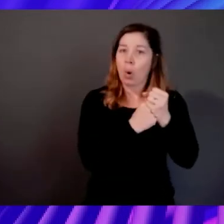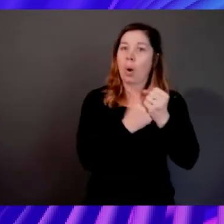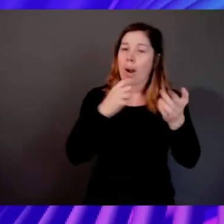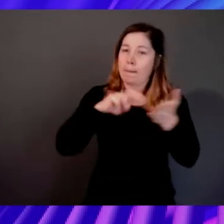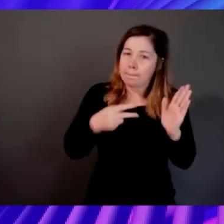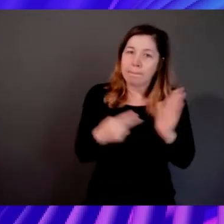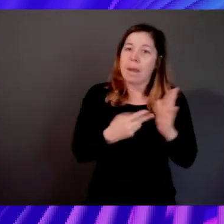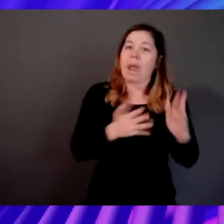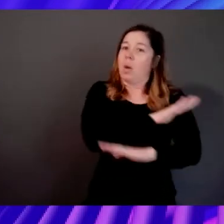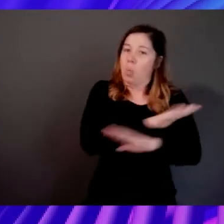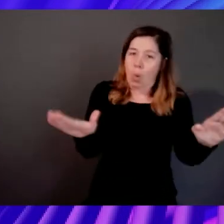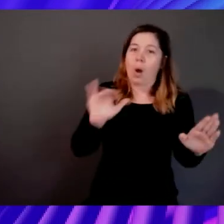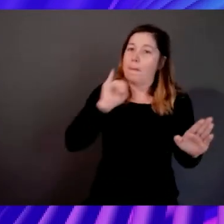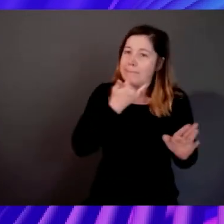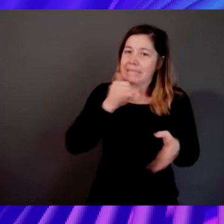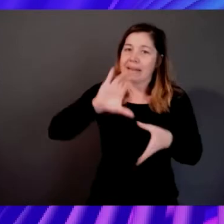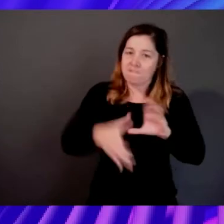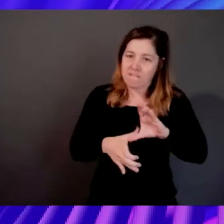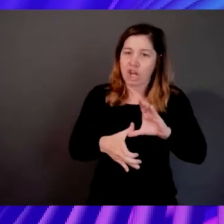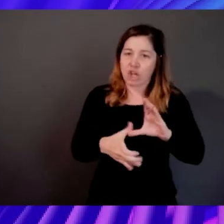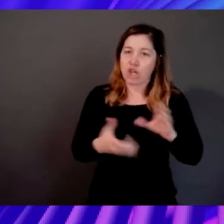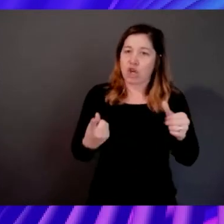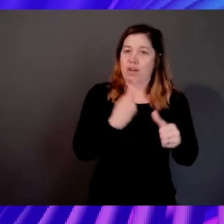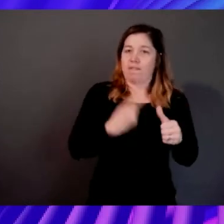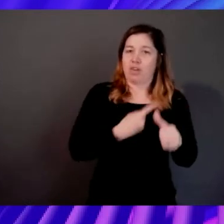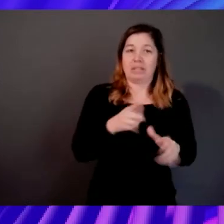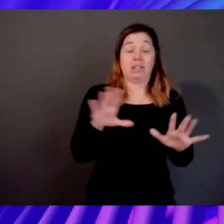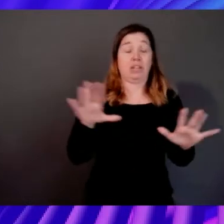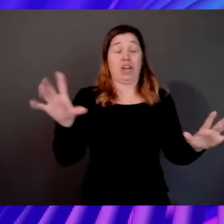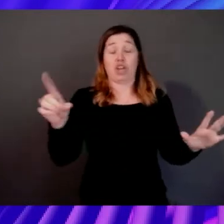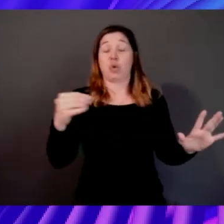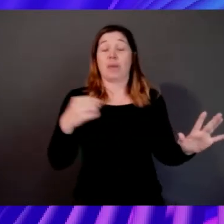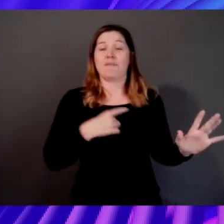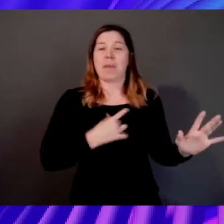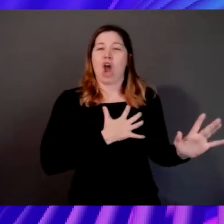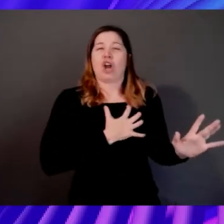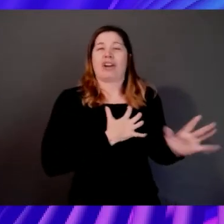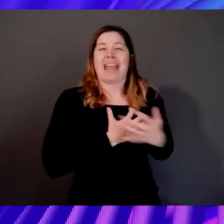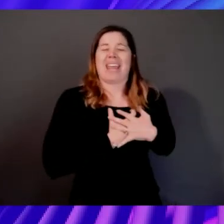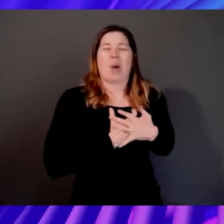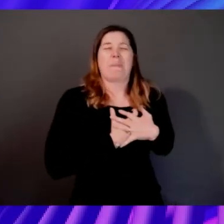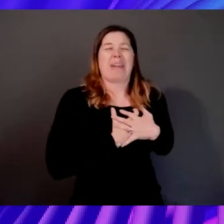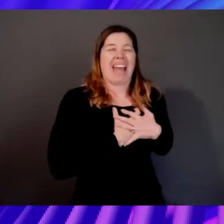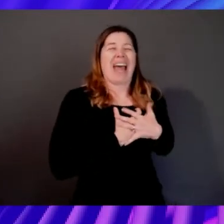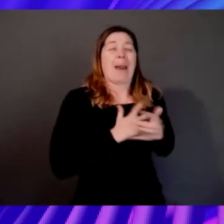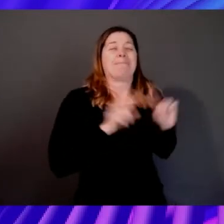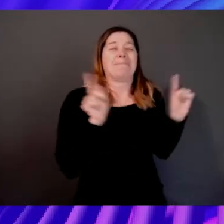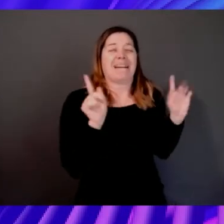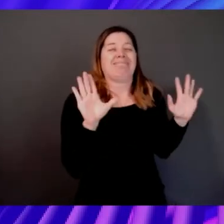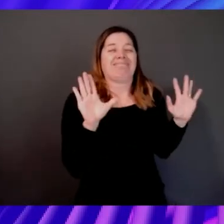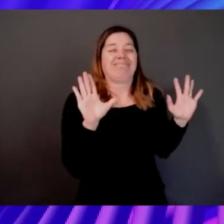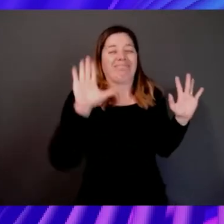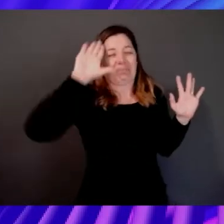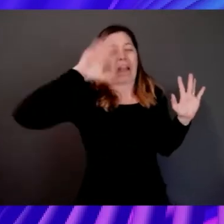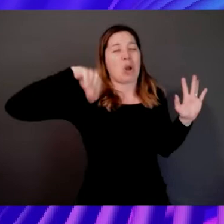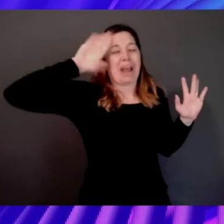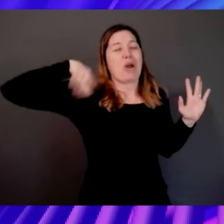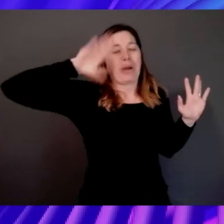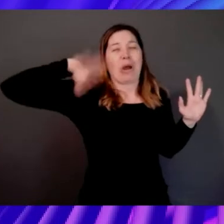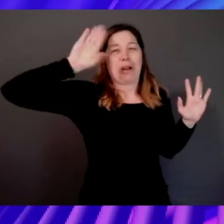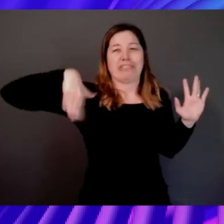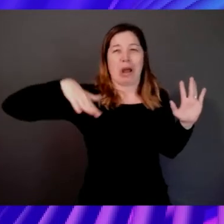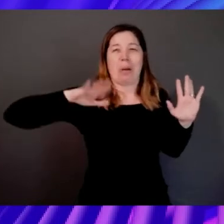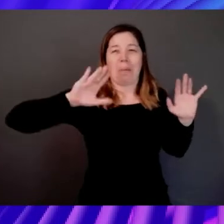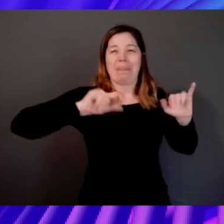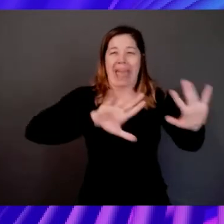place, and to really be able to leverage those best practices. You're giving me heartache, but also I know that is commonly true. I